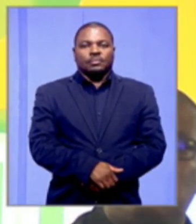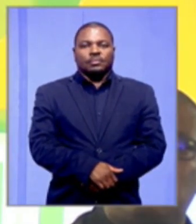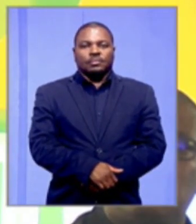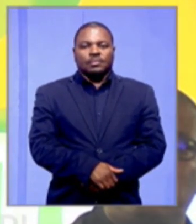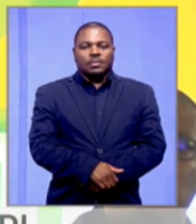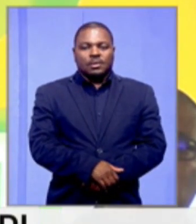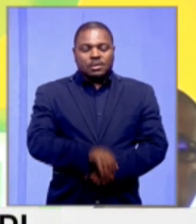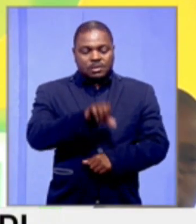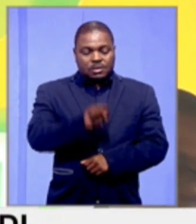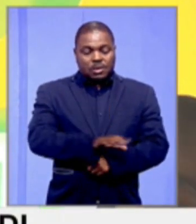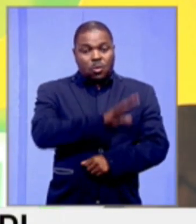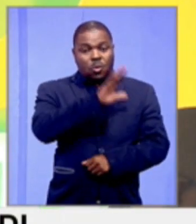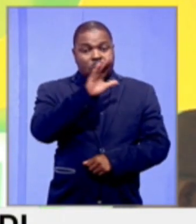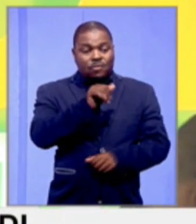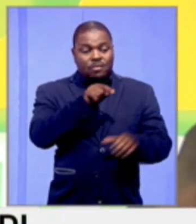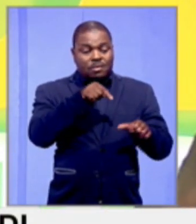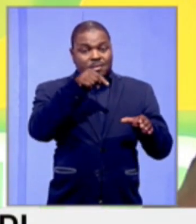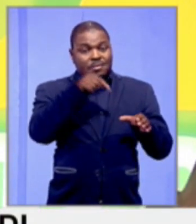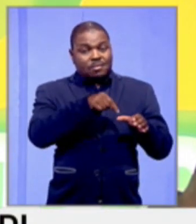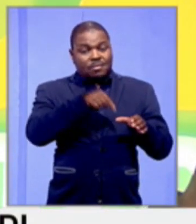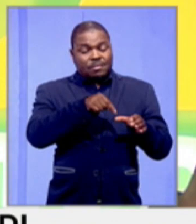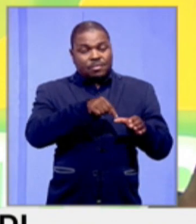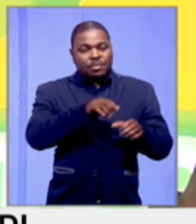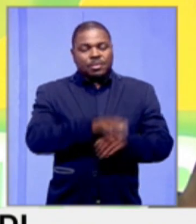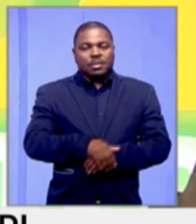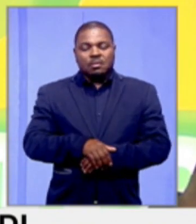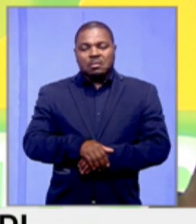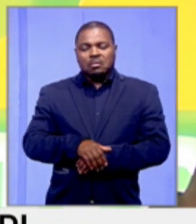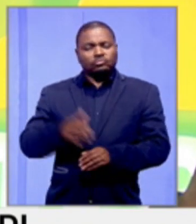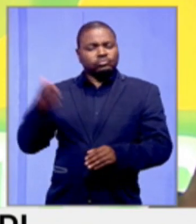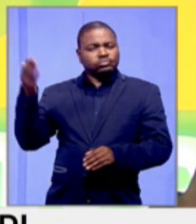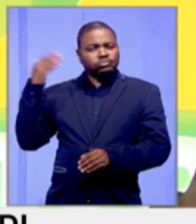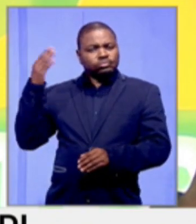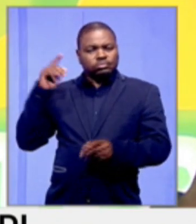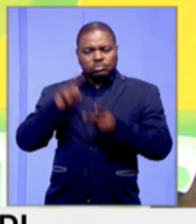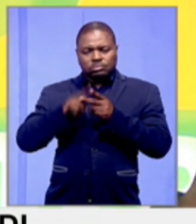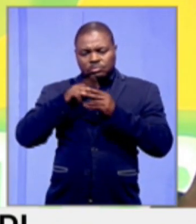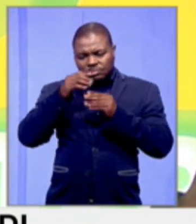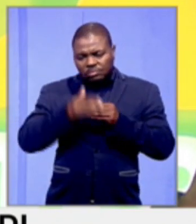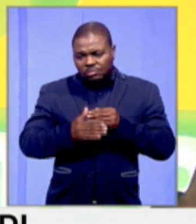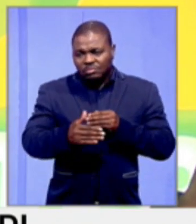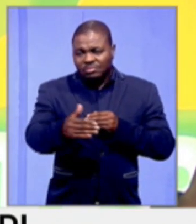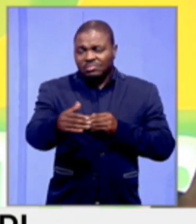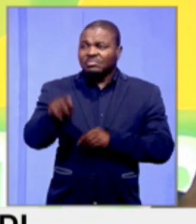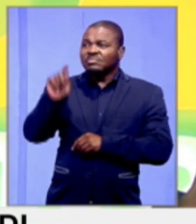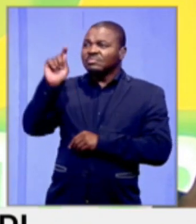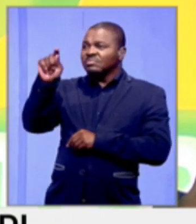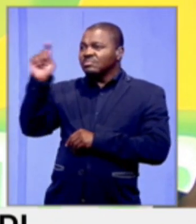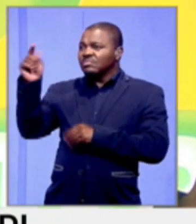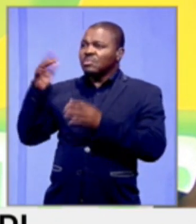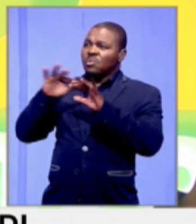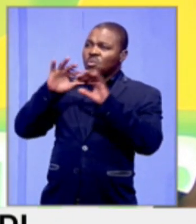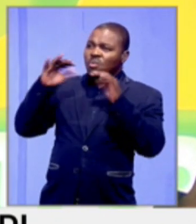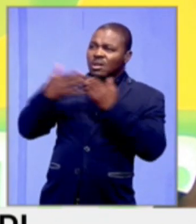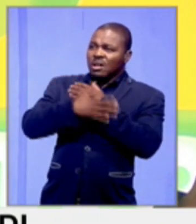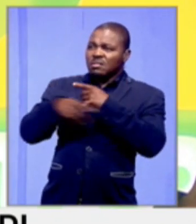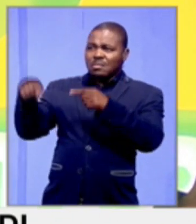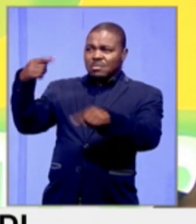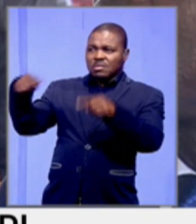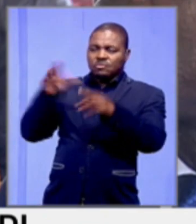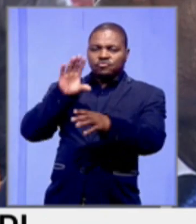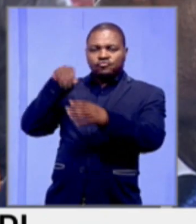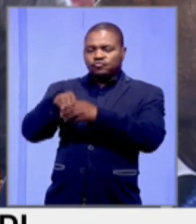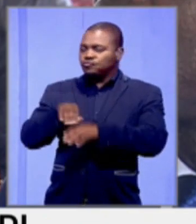South Africa has not been and will not be drawn into a contest between global